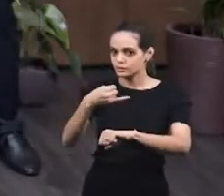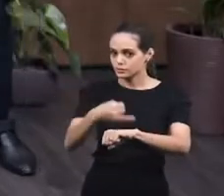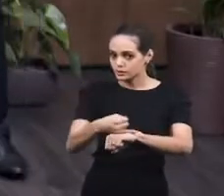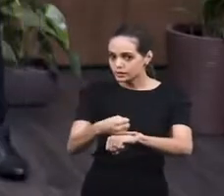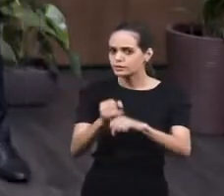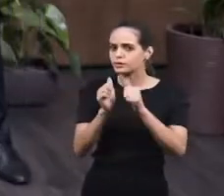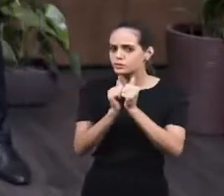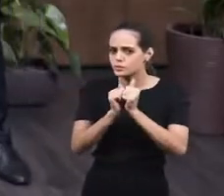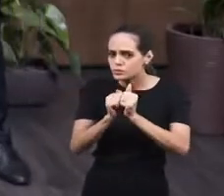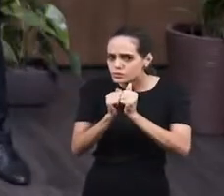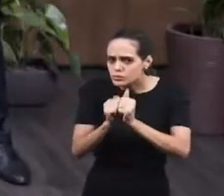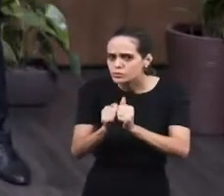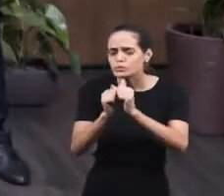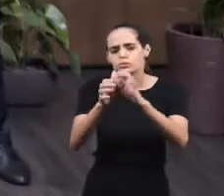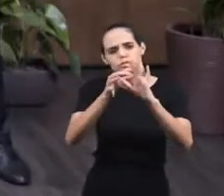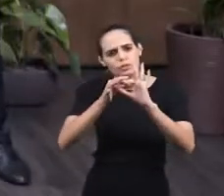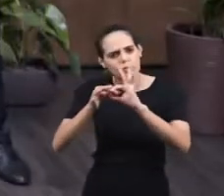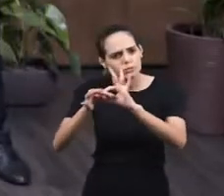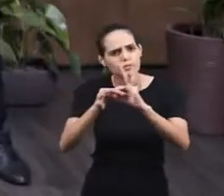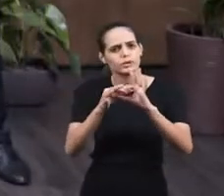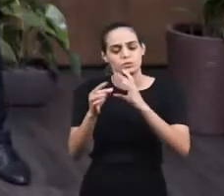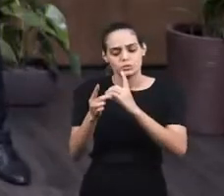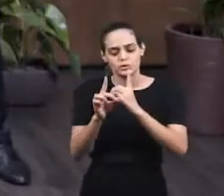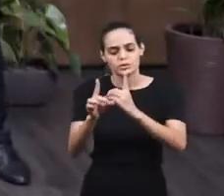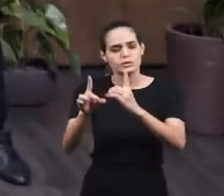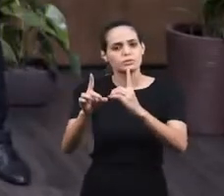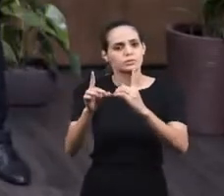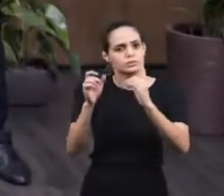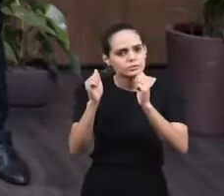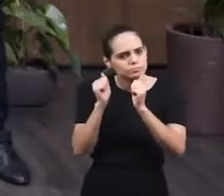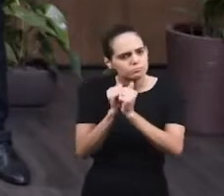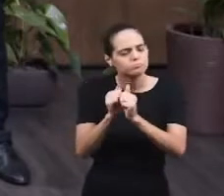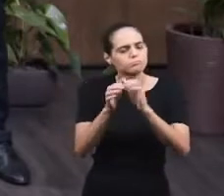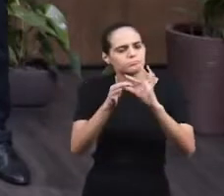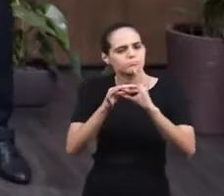Jerusalem, that they were to be together in fellowship.